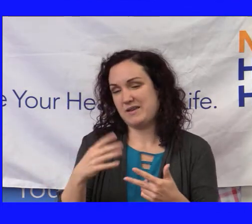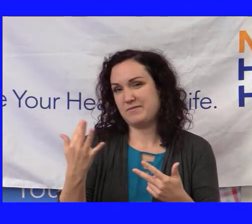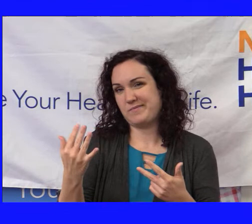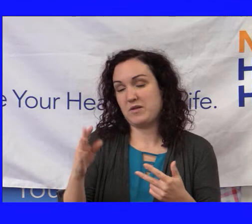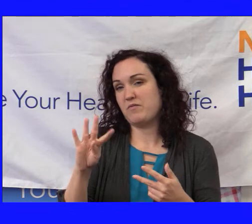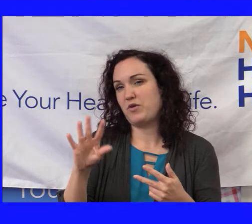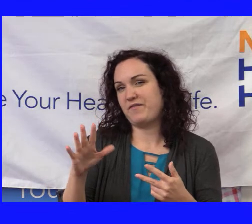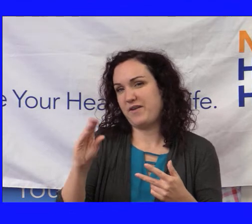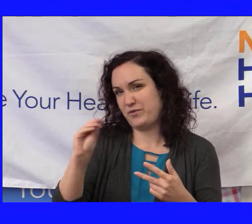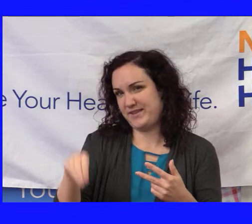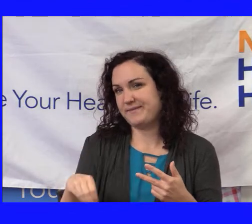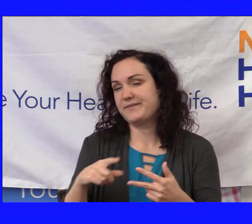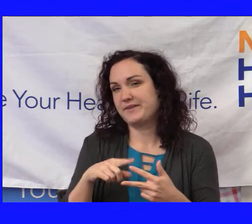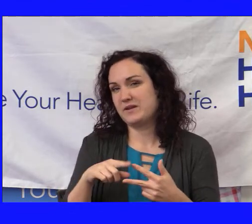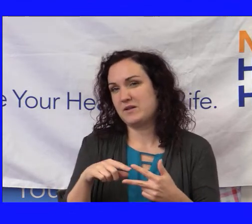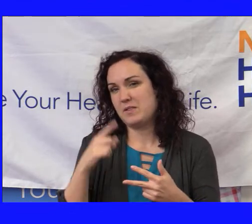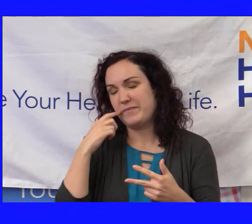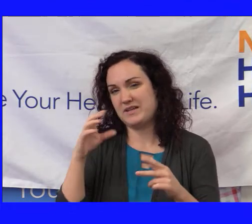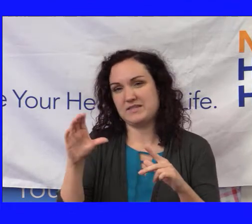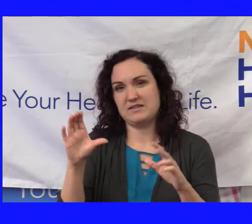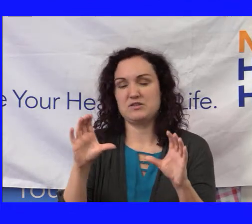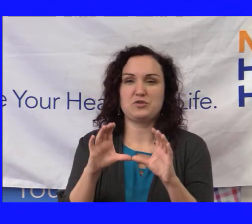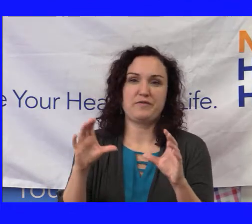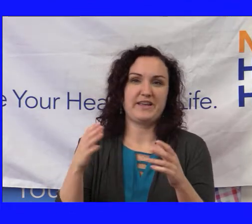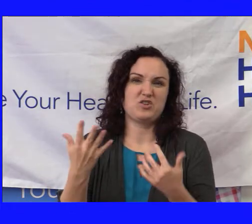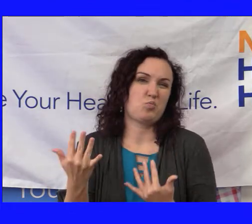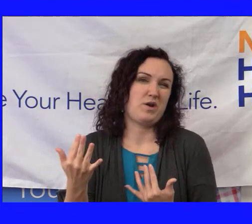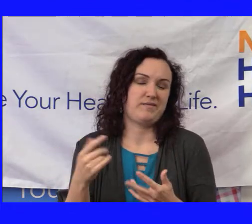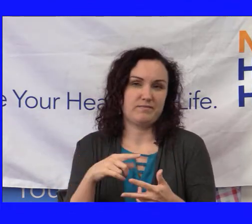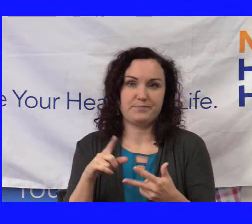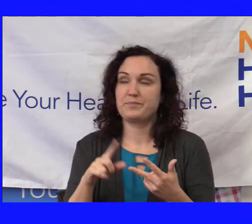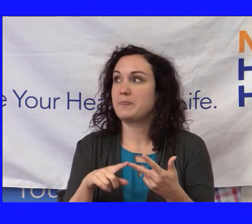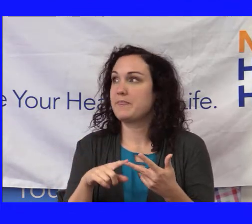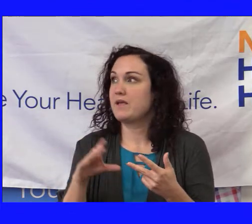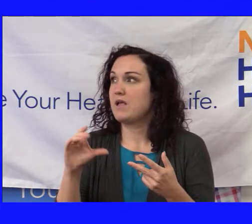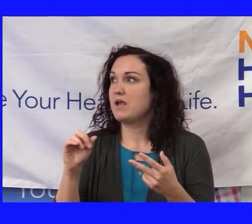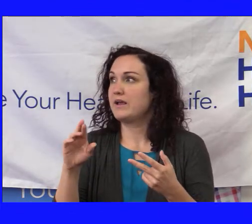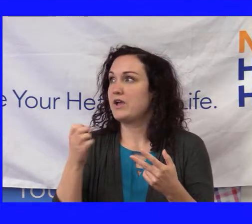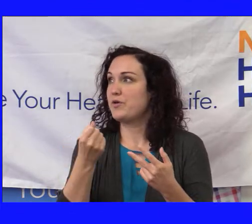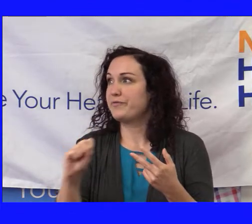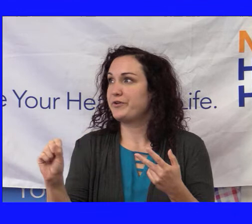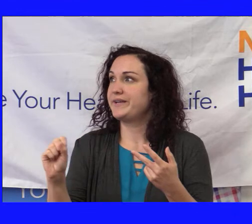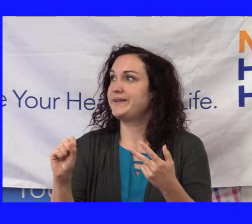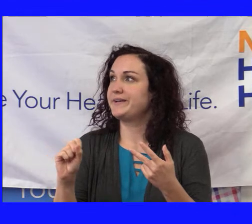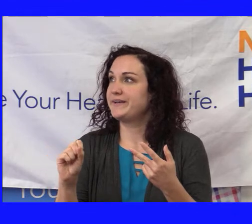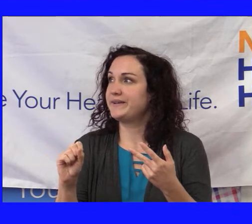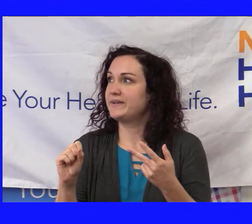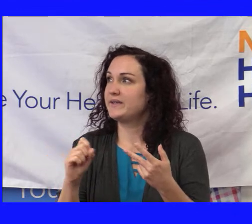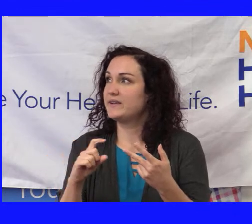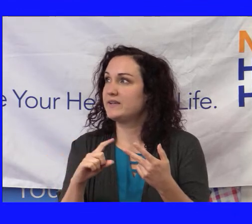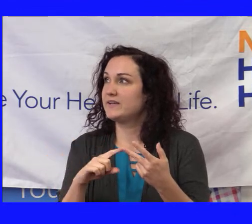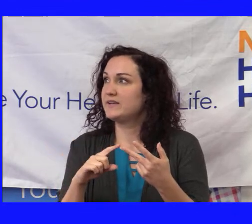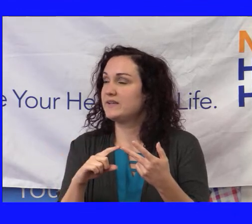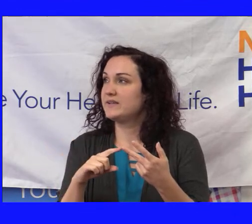at 45% for the reasons I already outlined. And Carefree at MBE also